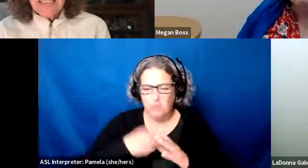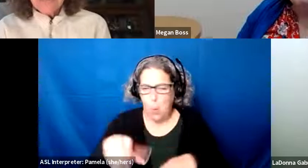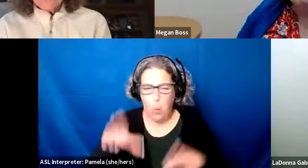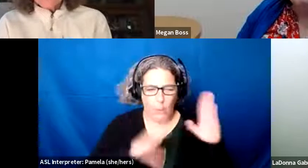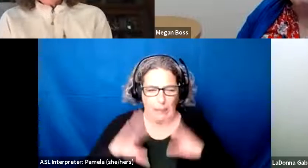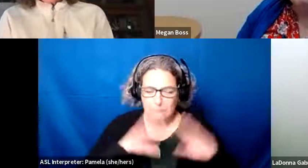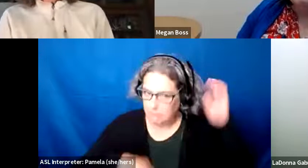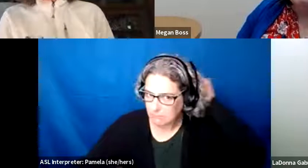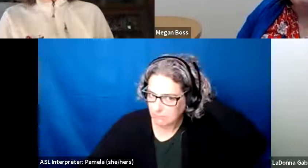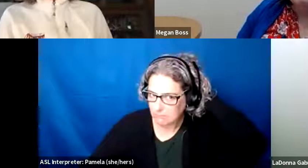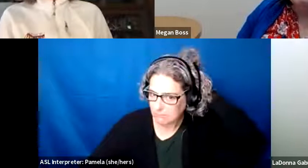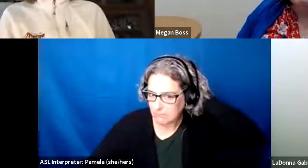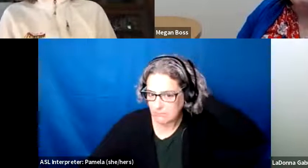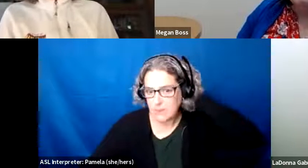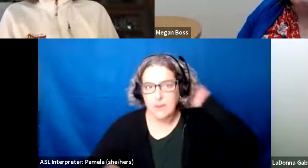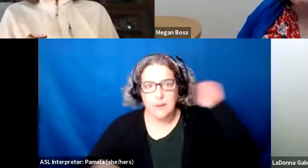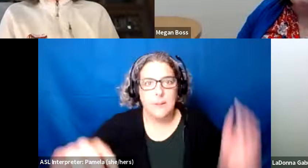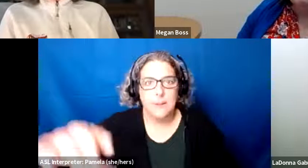Okay.